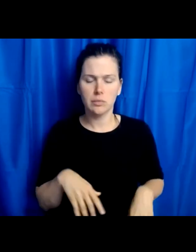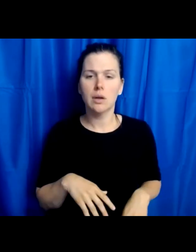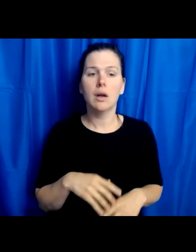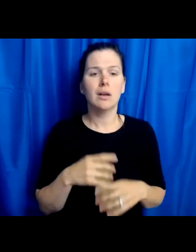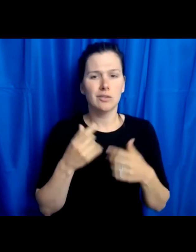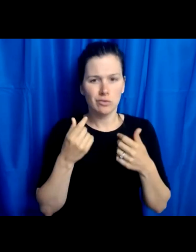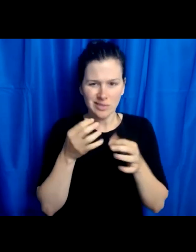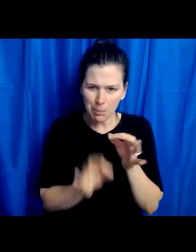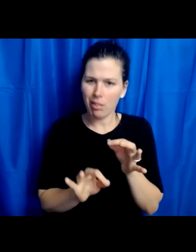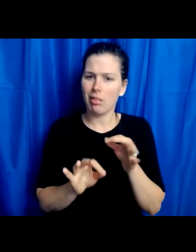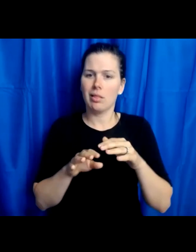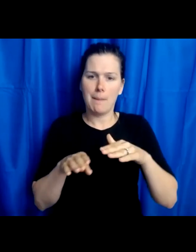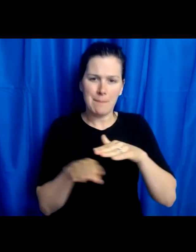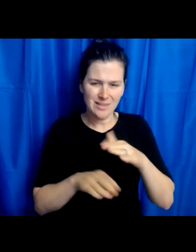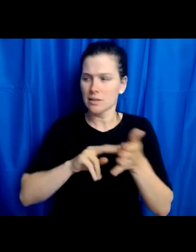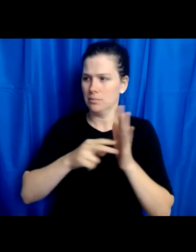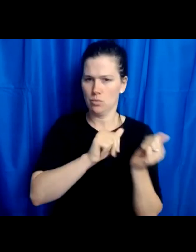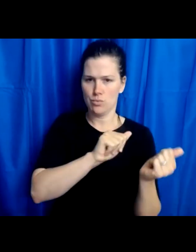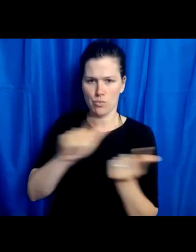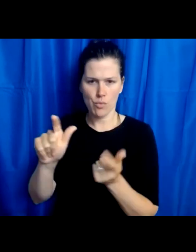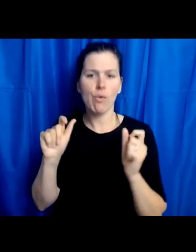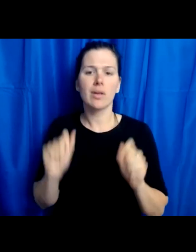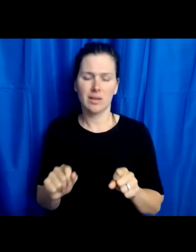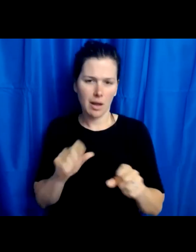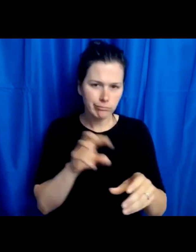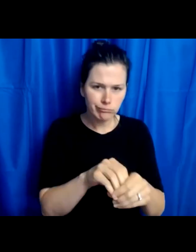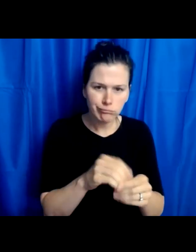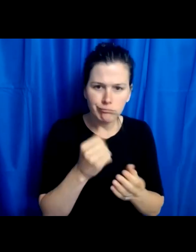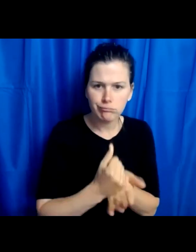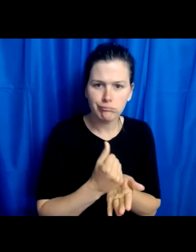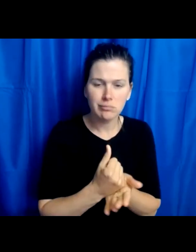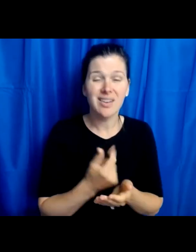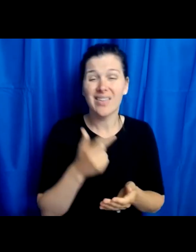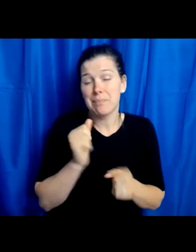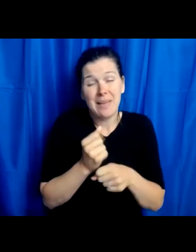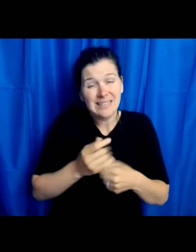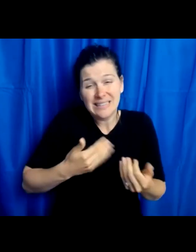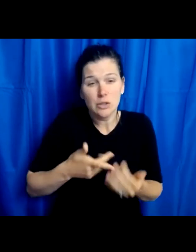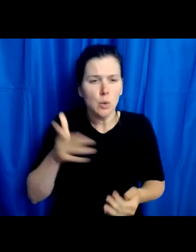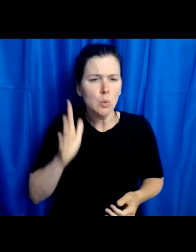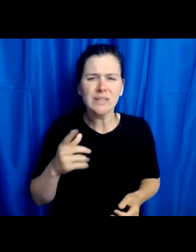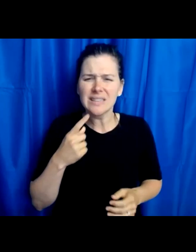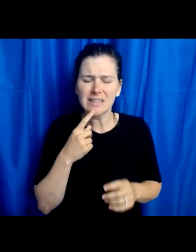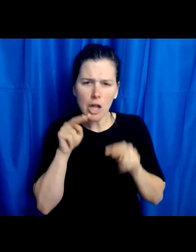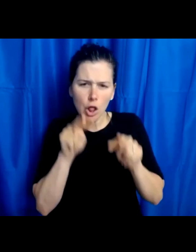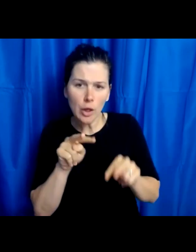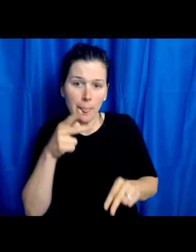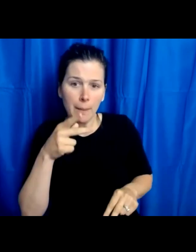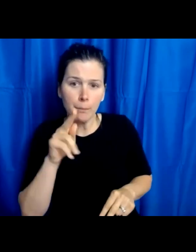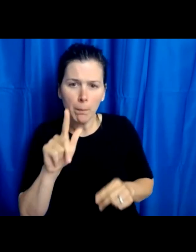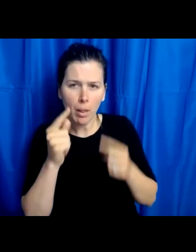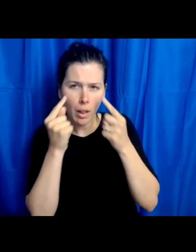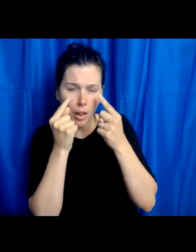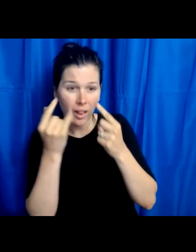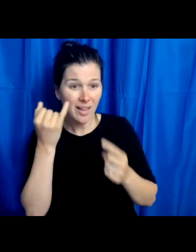simple and very basic for everyone. And that makes it easy. I mean, they used to say, pinpoint pupils. And I'm like, if you're outside, guess